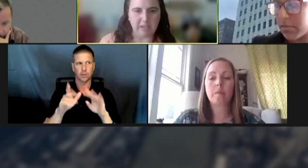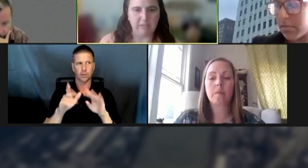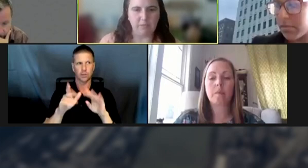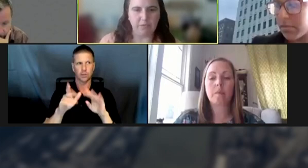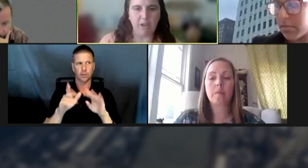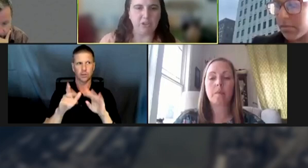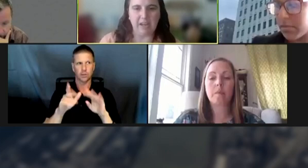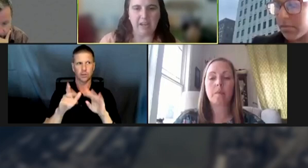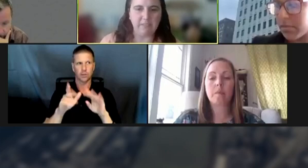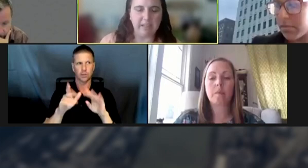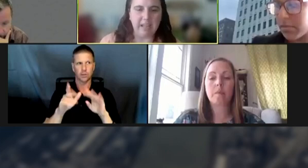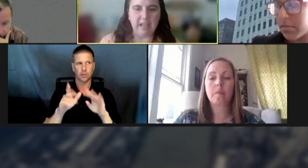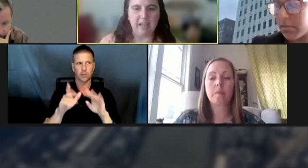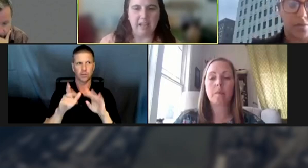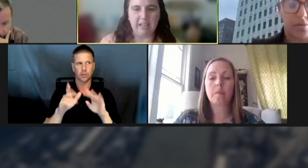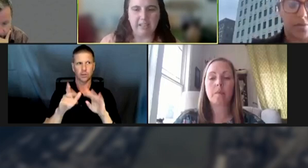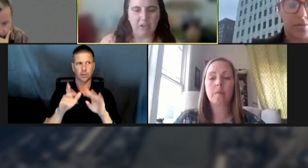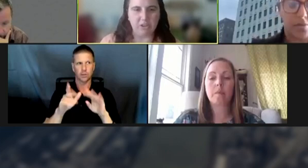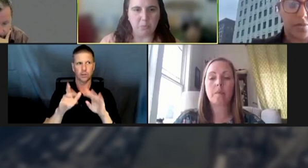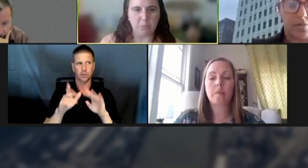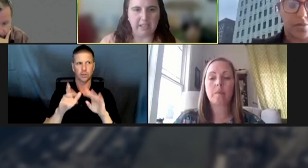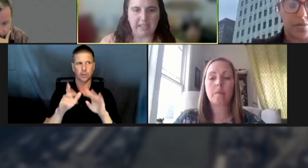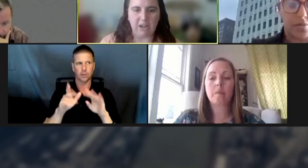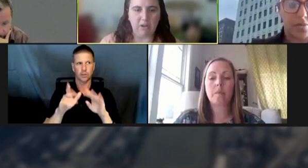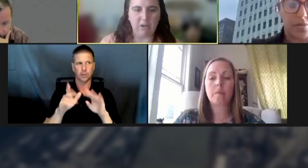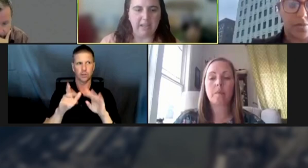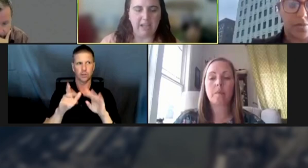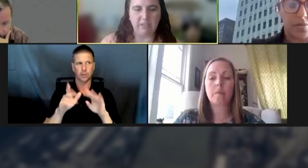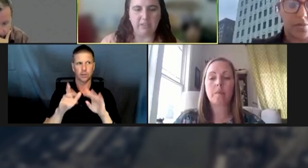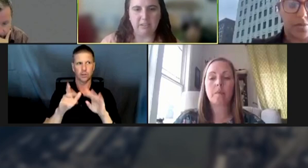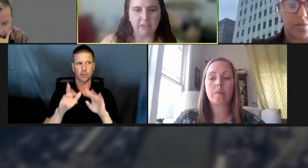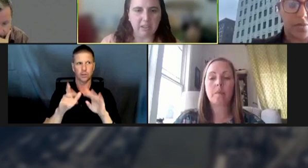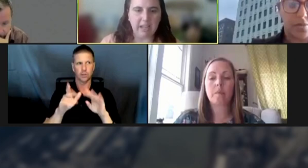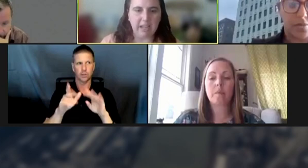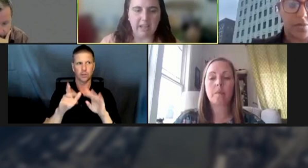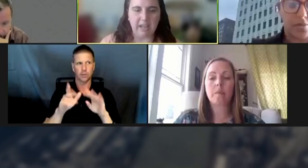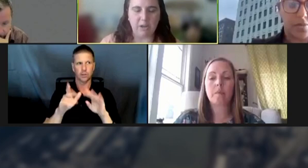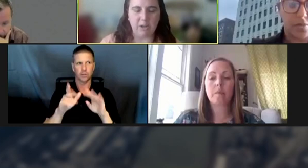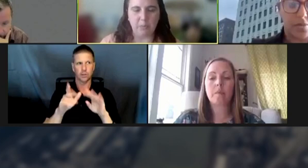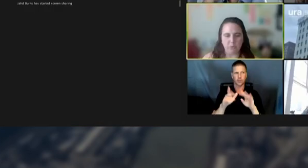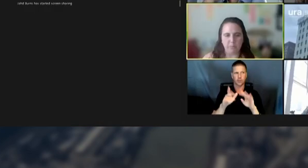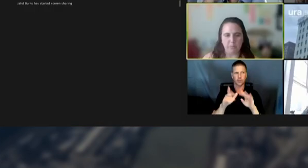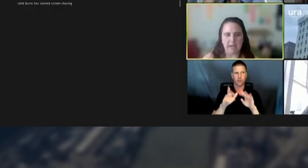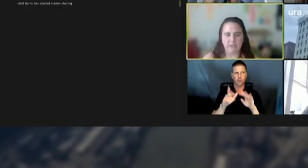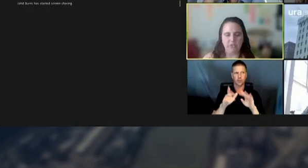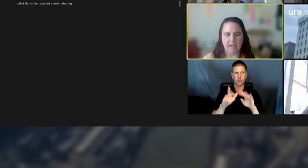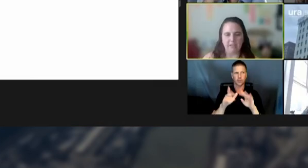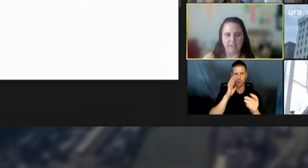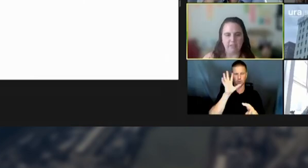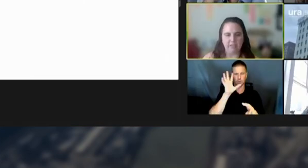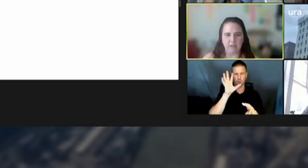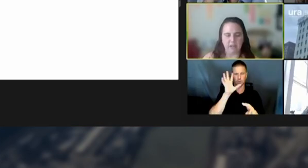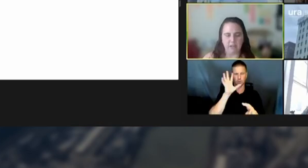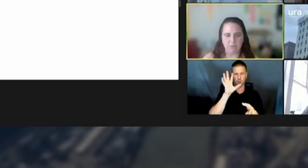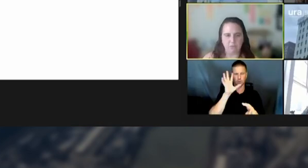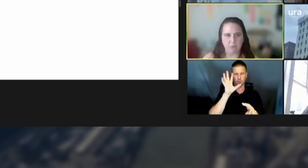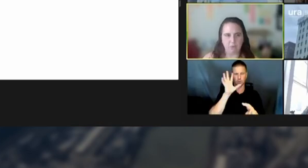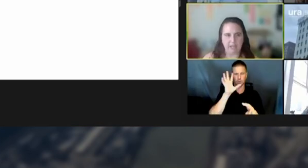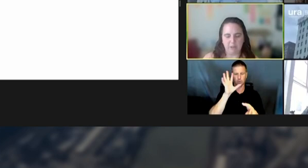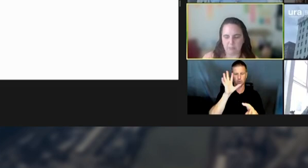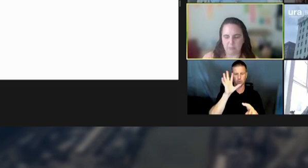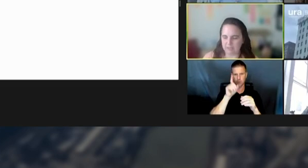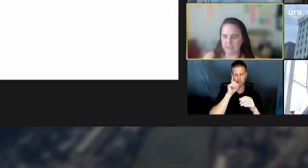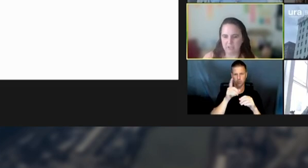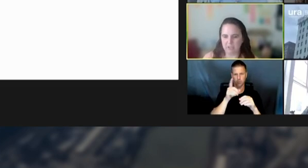any thoughts you're having, any thoughts you want to get out and have to consider. And we will compile a draft together for